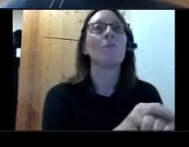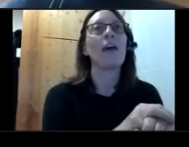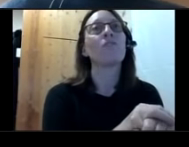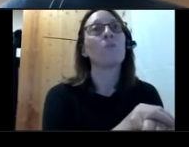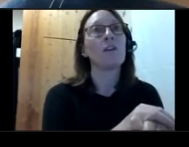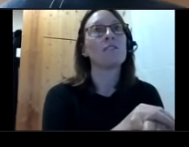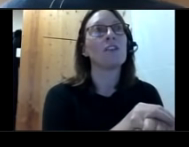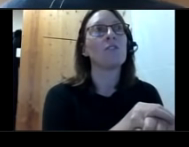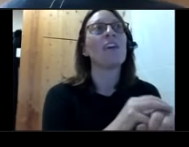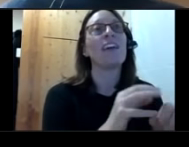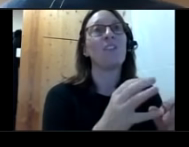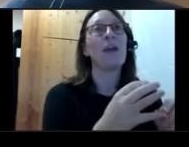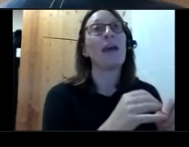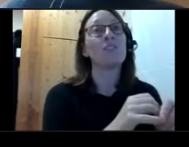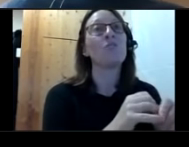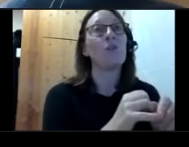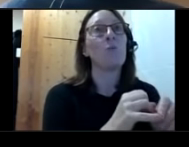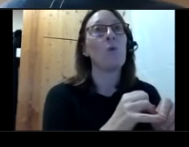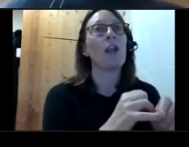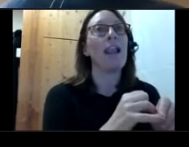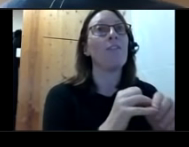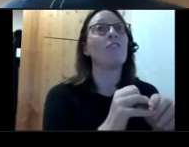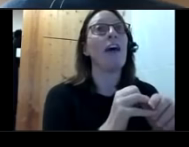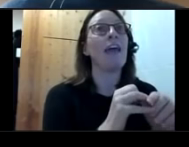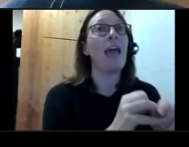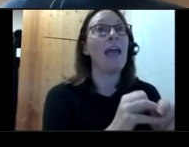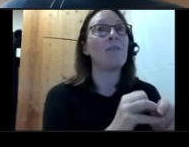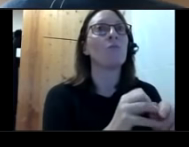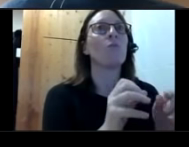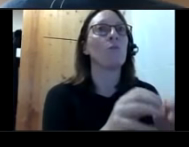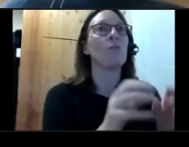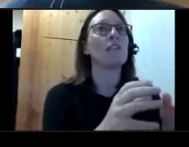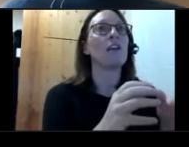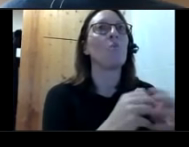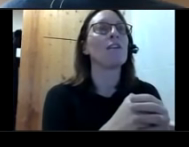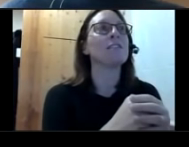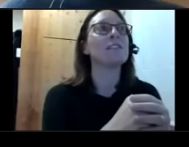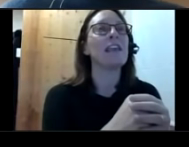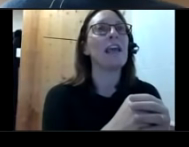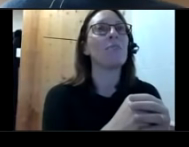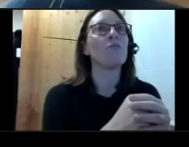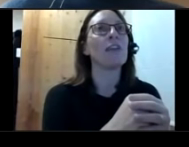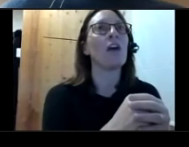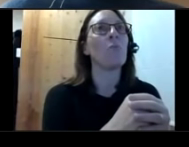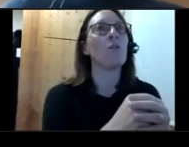standard that we have to work to is WCAG 2.1 Level AA, which is incorporated into